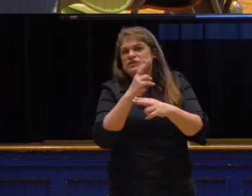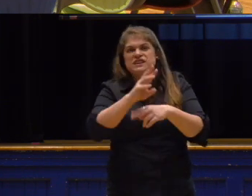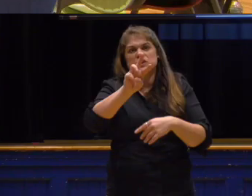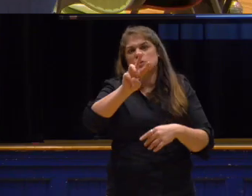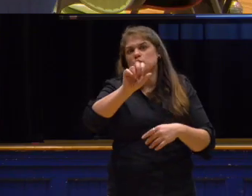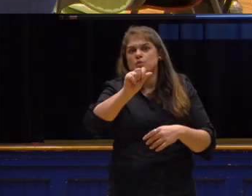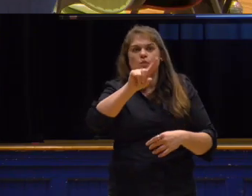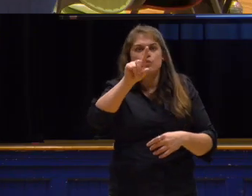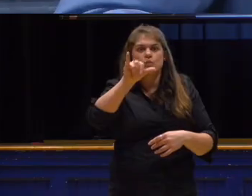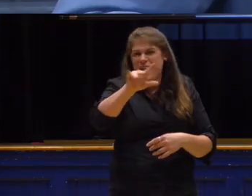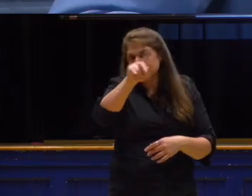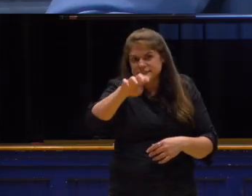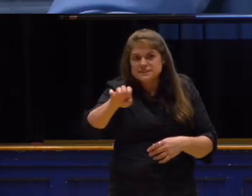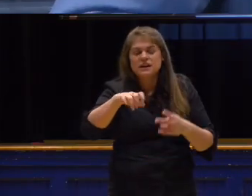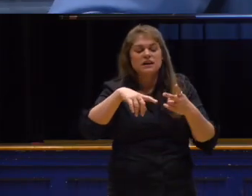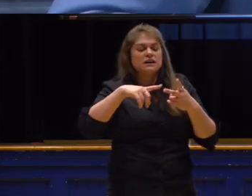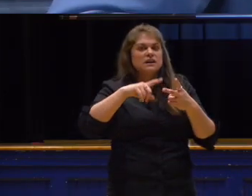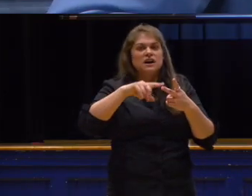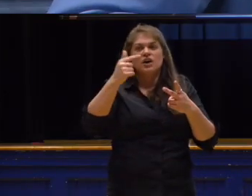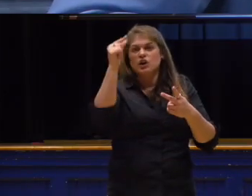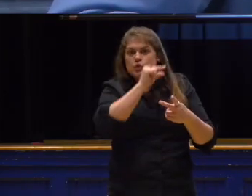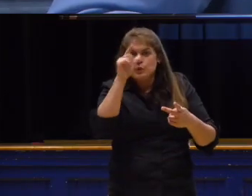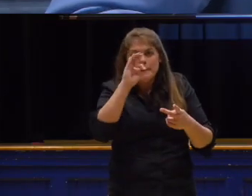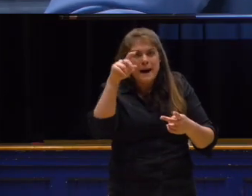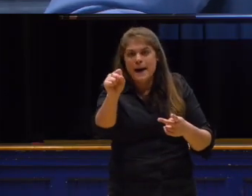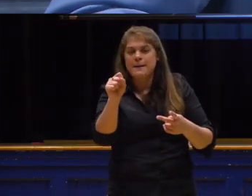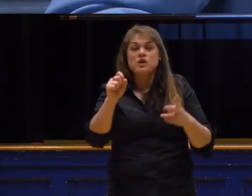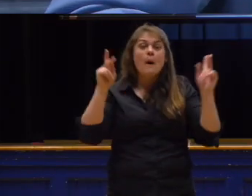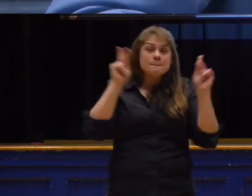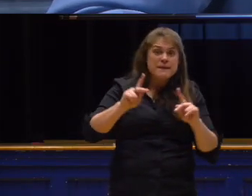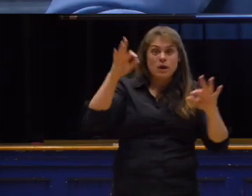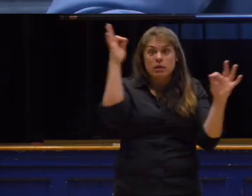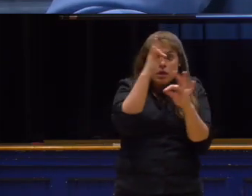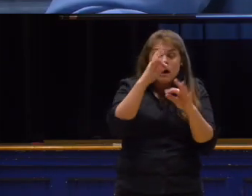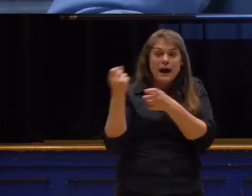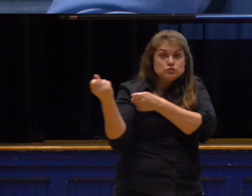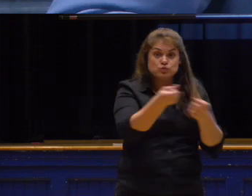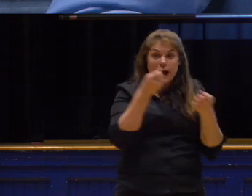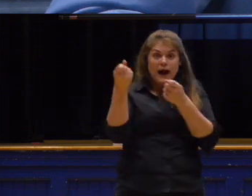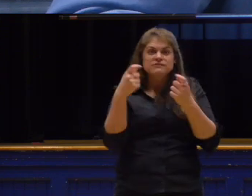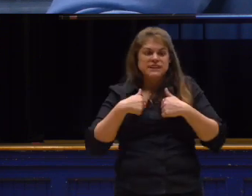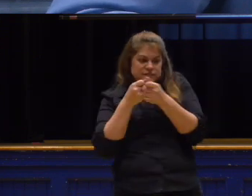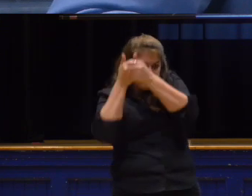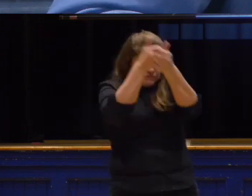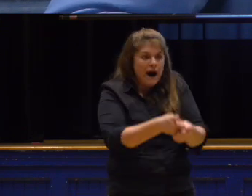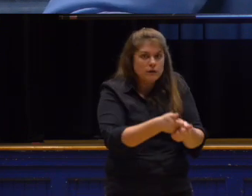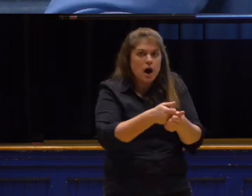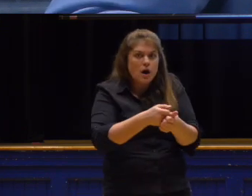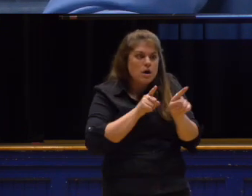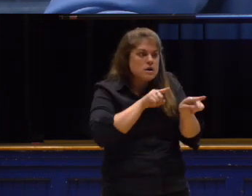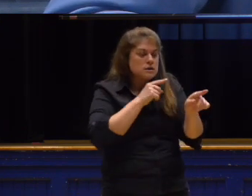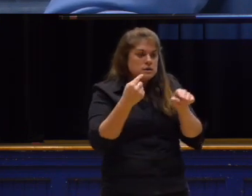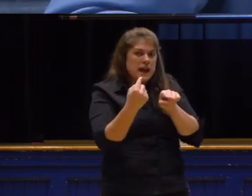Maps, anything like that. So as we move through the project and that information happens, so people who don't know where they're going will be able to follow